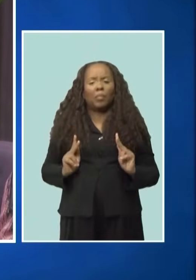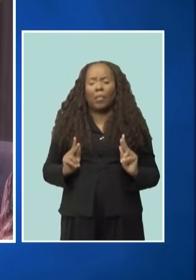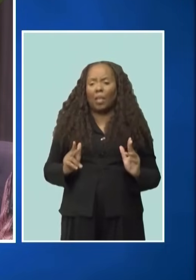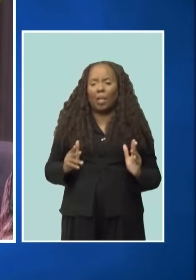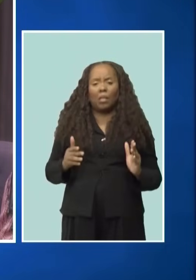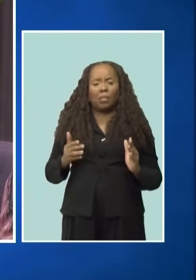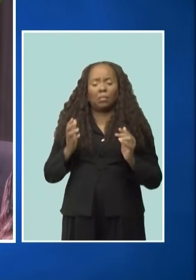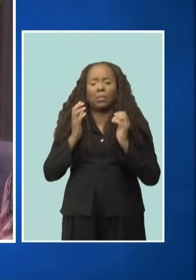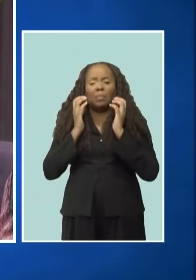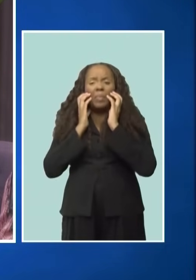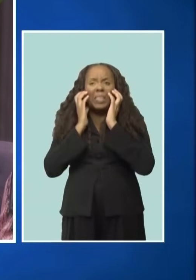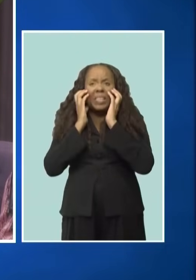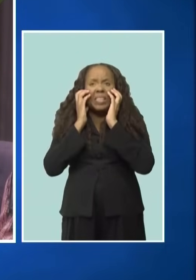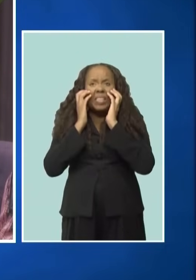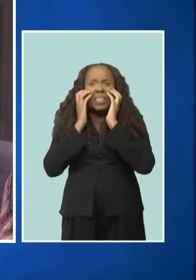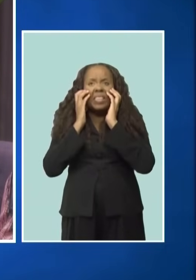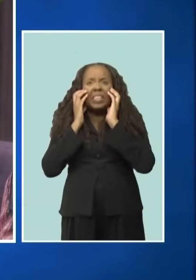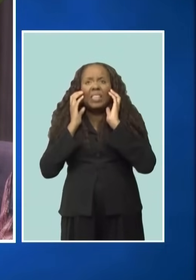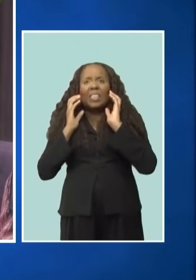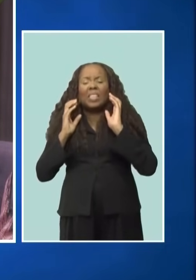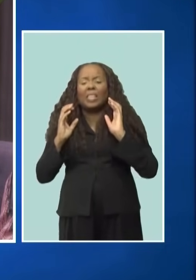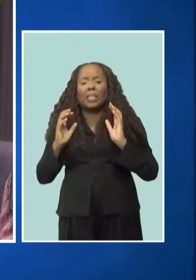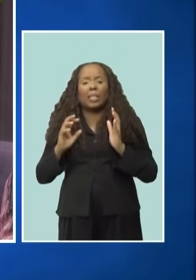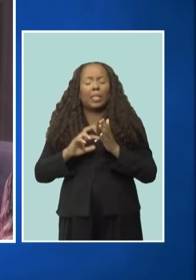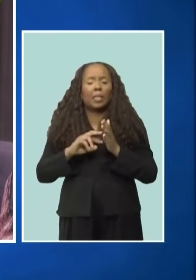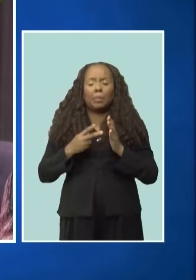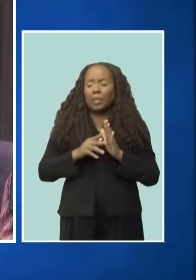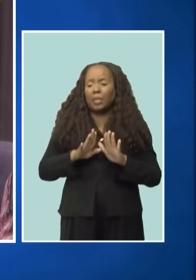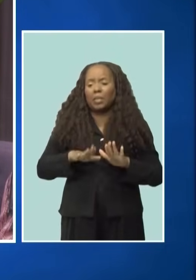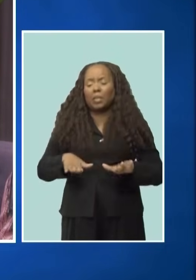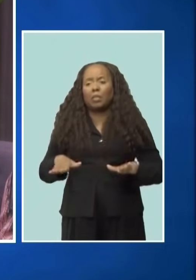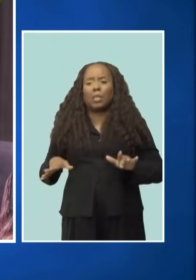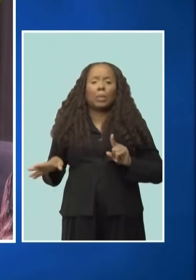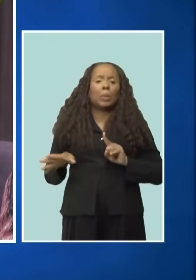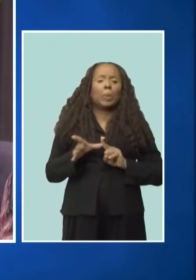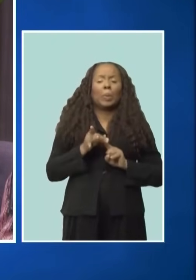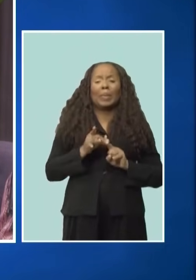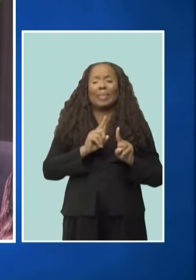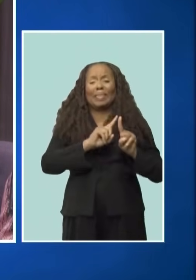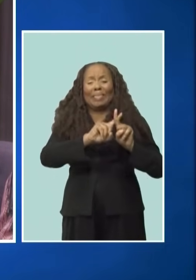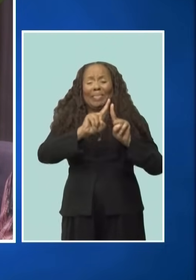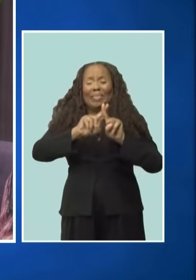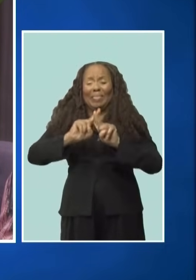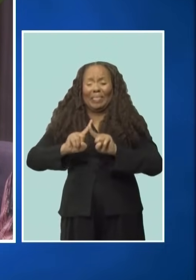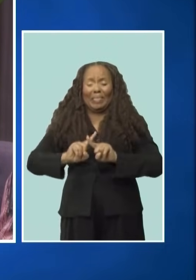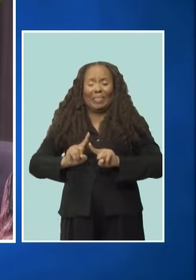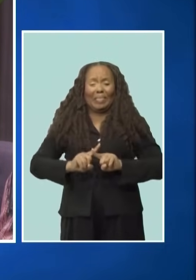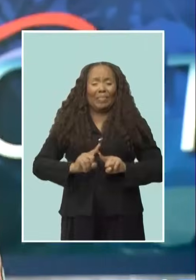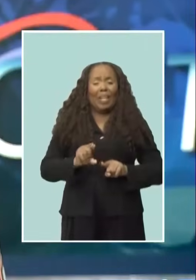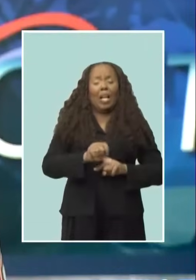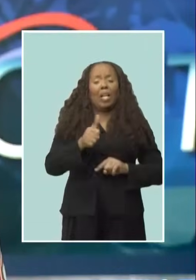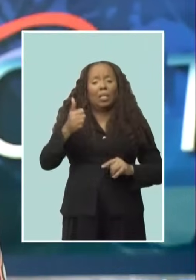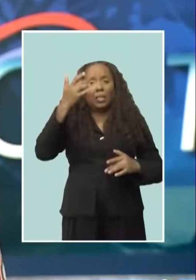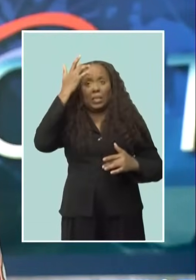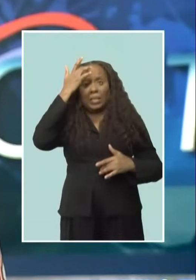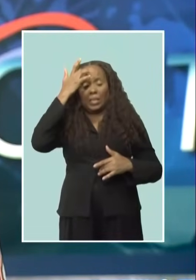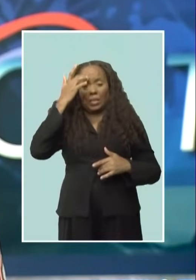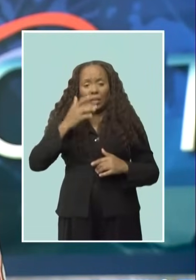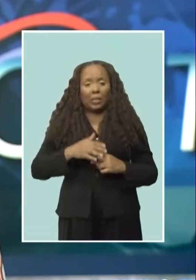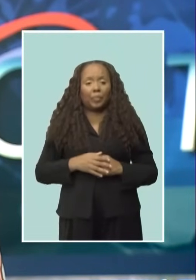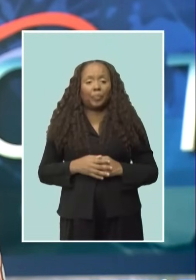children because they get all those diseases all over again. It's a really dangerous disease to have.